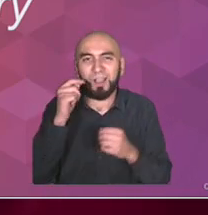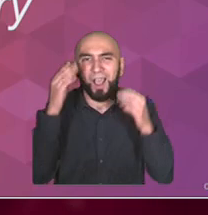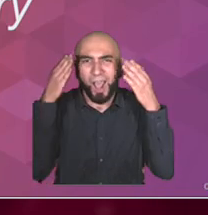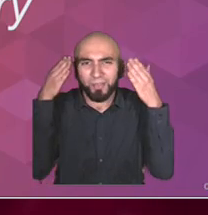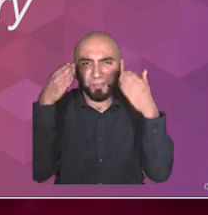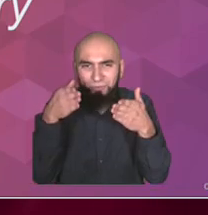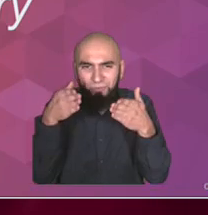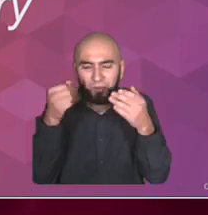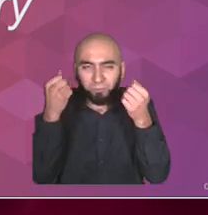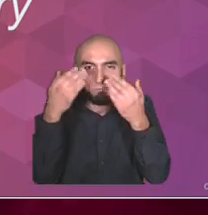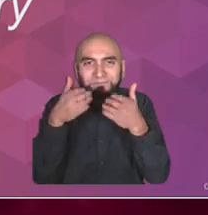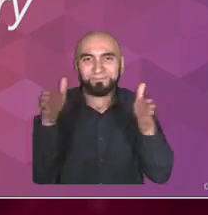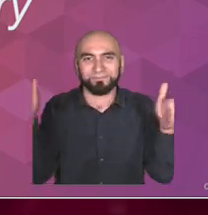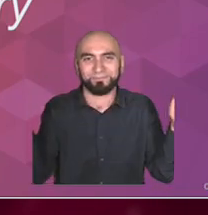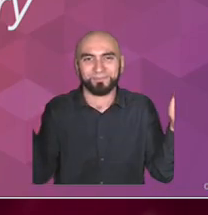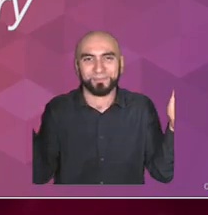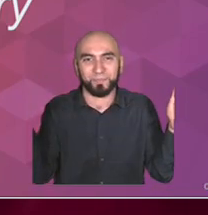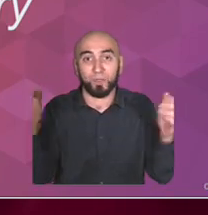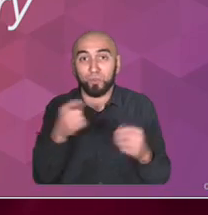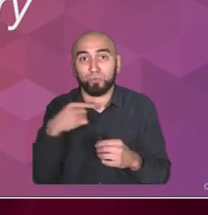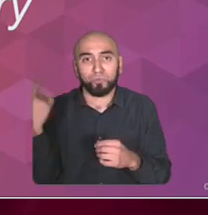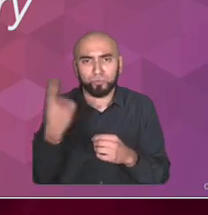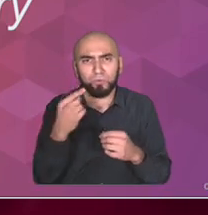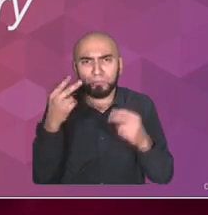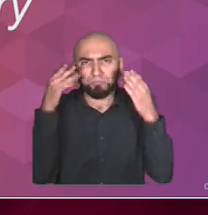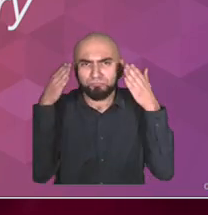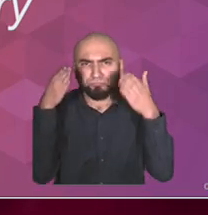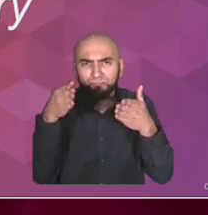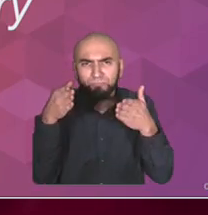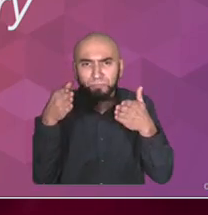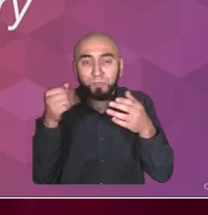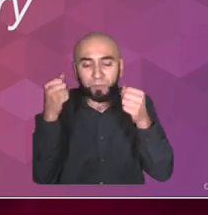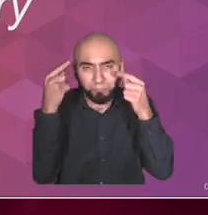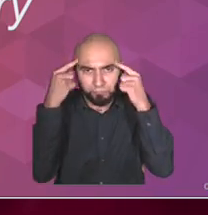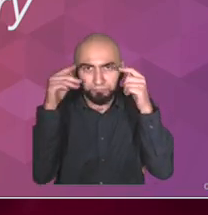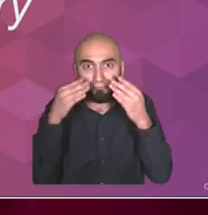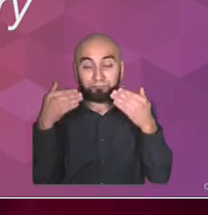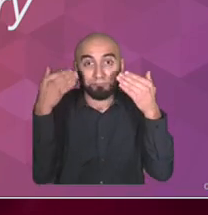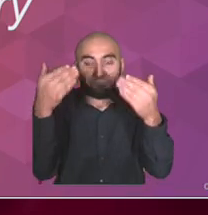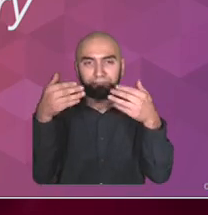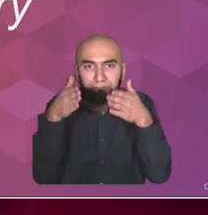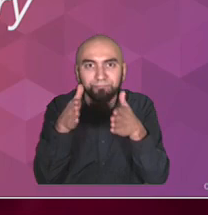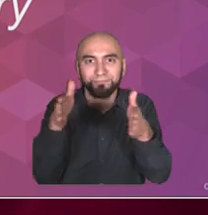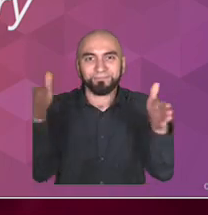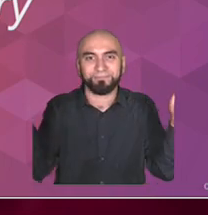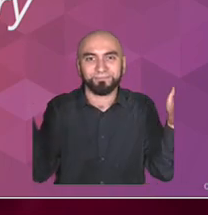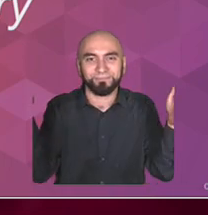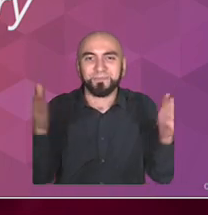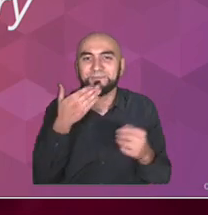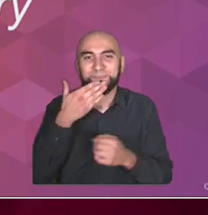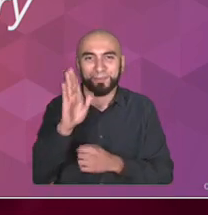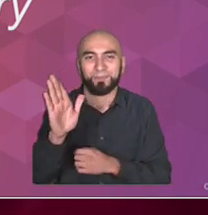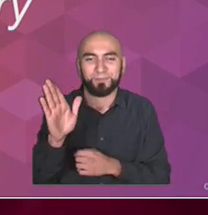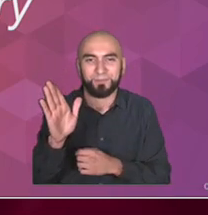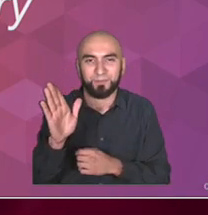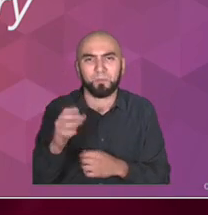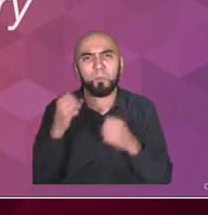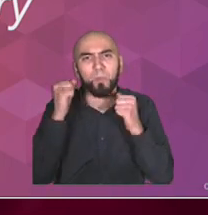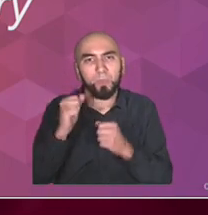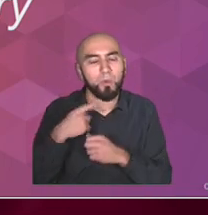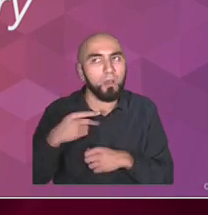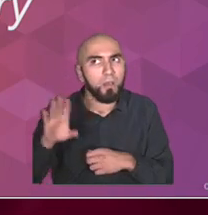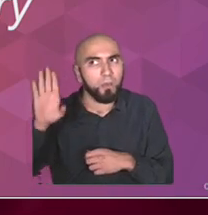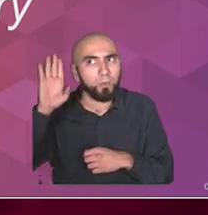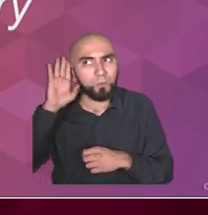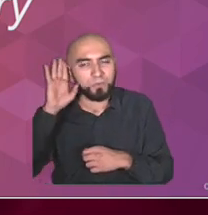attention. As we go out, we have lower-resolution attention. We can hear things, we can feel